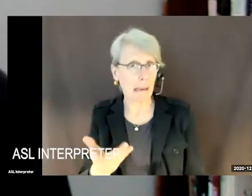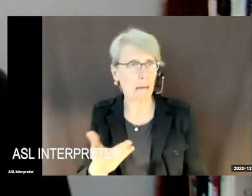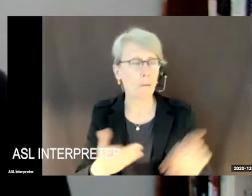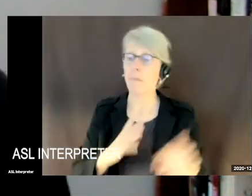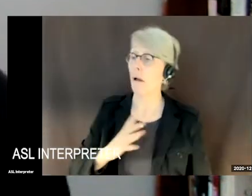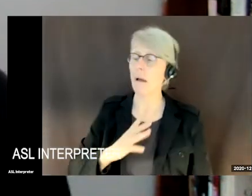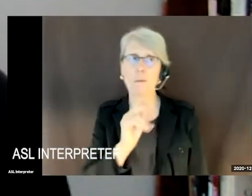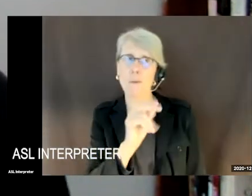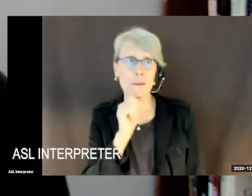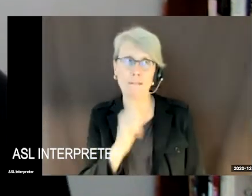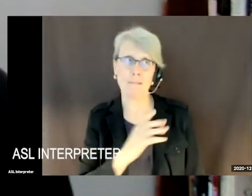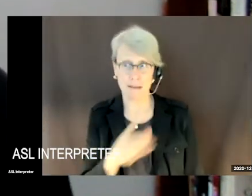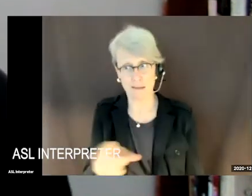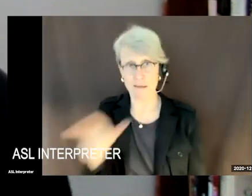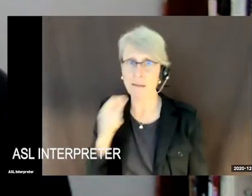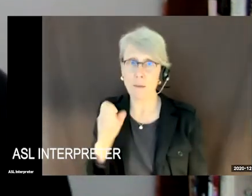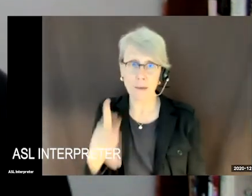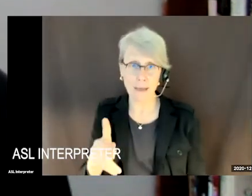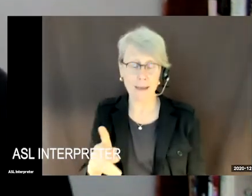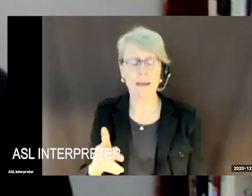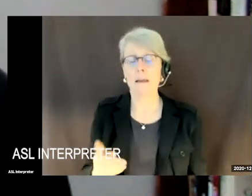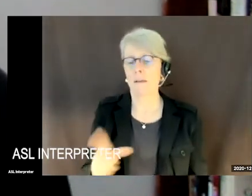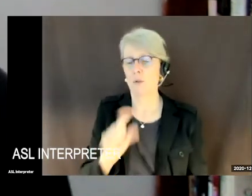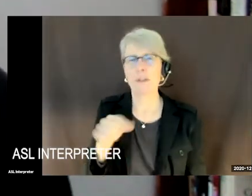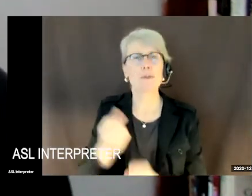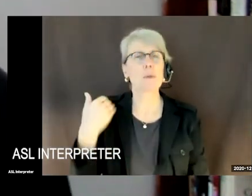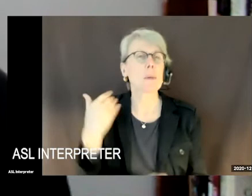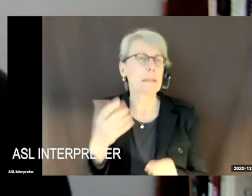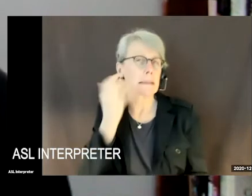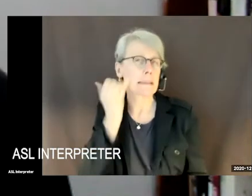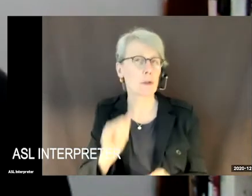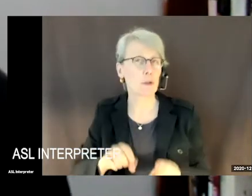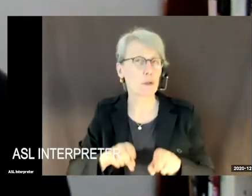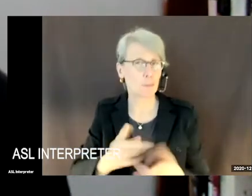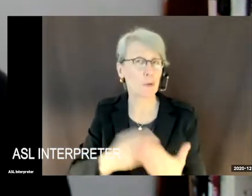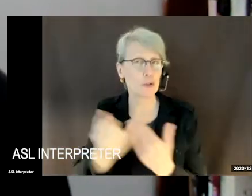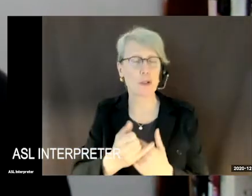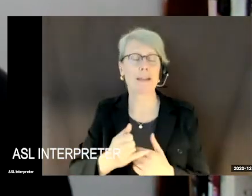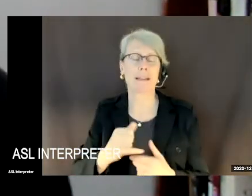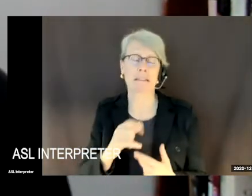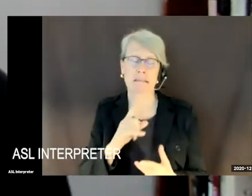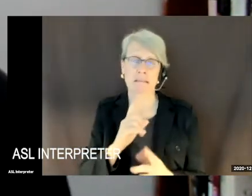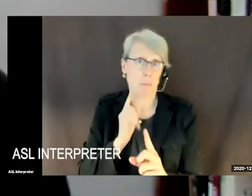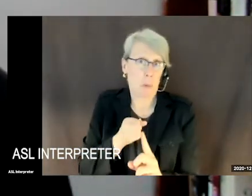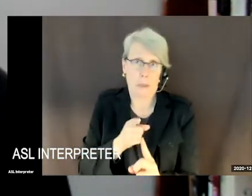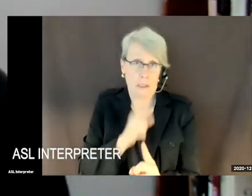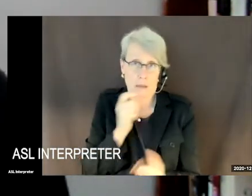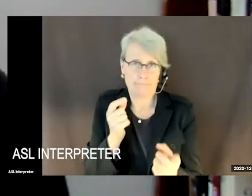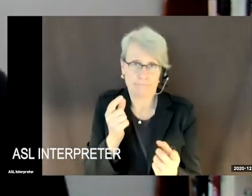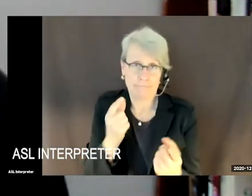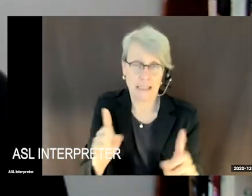this many years ago in Canada, 20 years ago. And to make a long story short, it went nowhere because at a